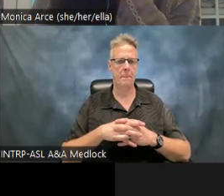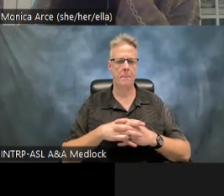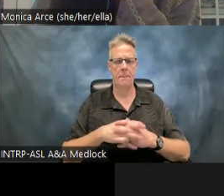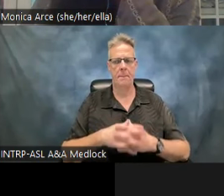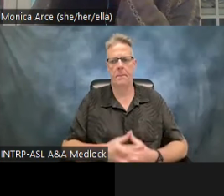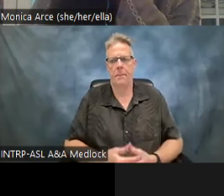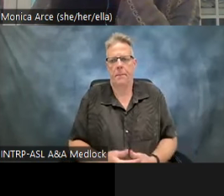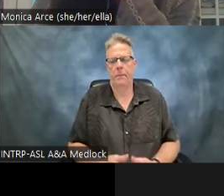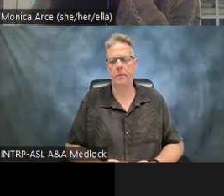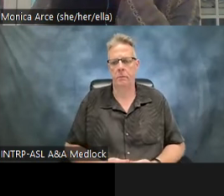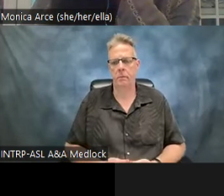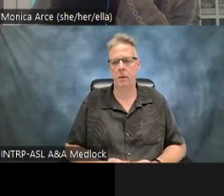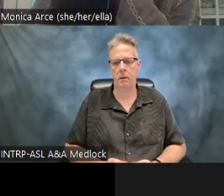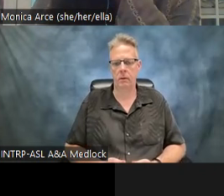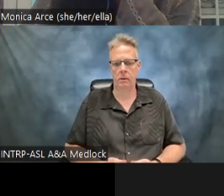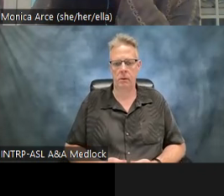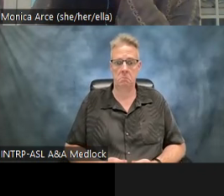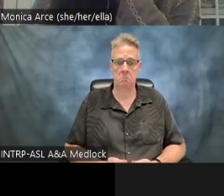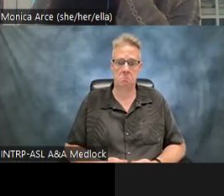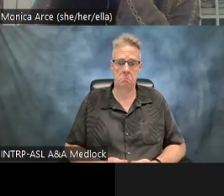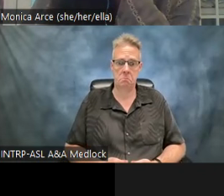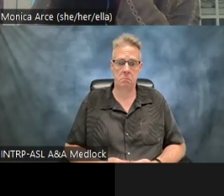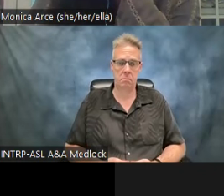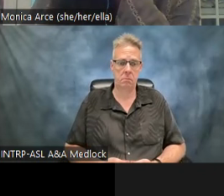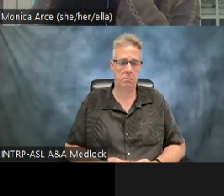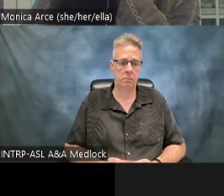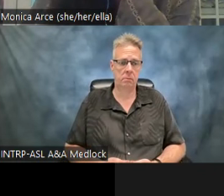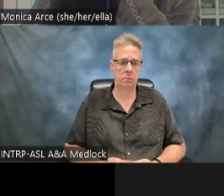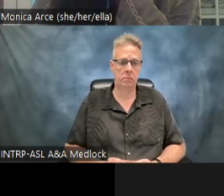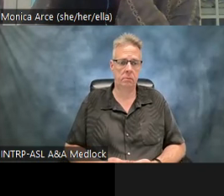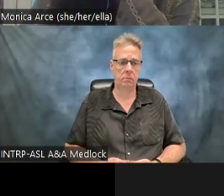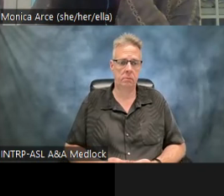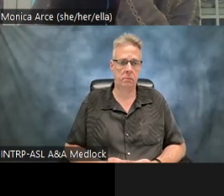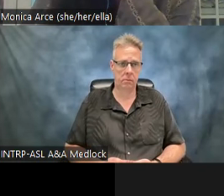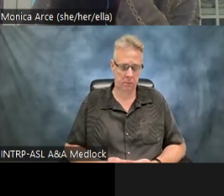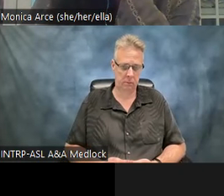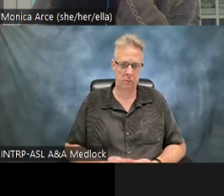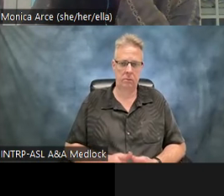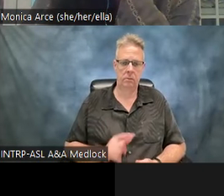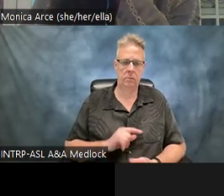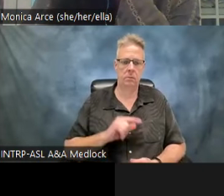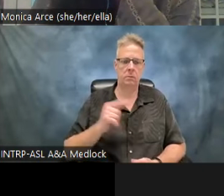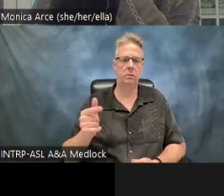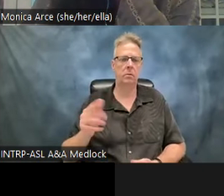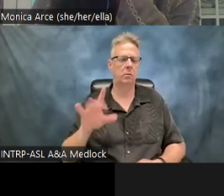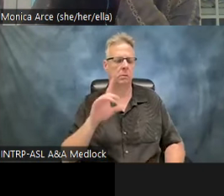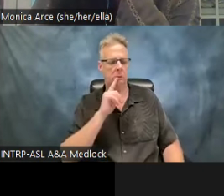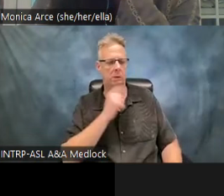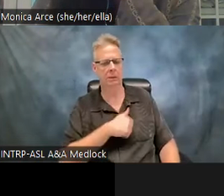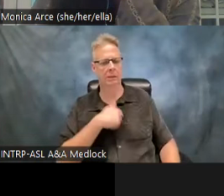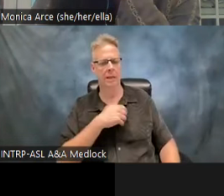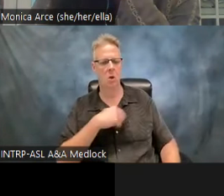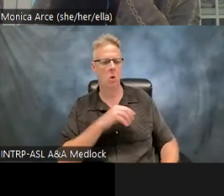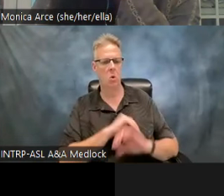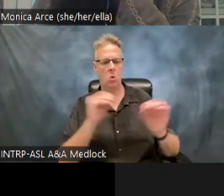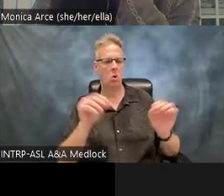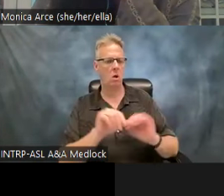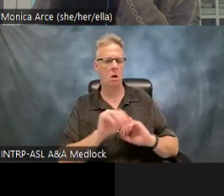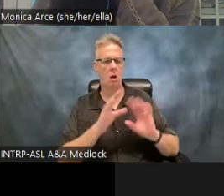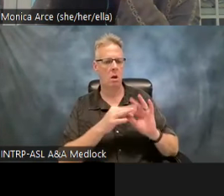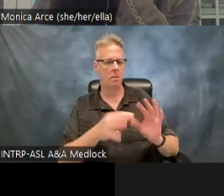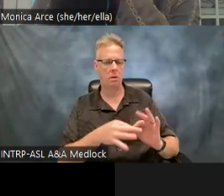Or maybe not. Then I will pass it to the co-chairs. I'm so sorry. I do not have any comments